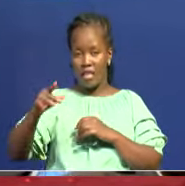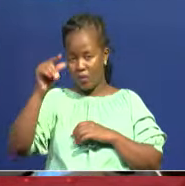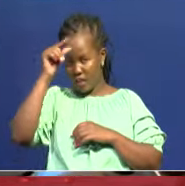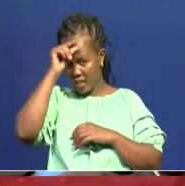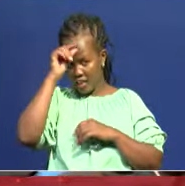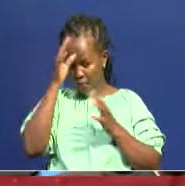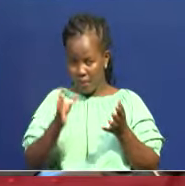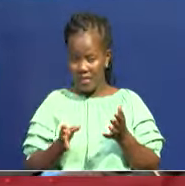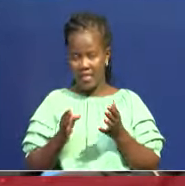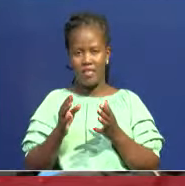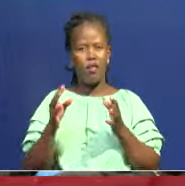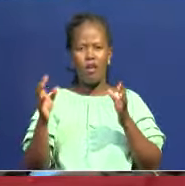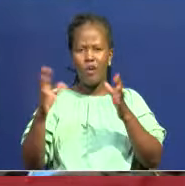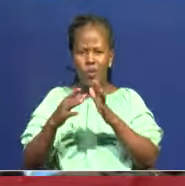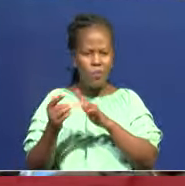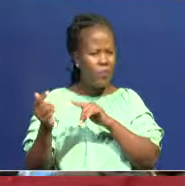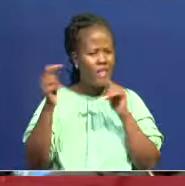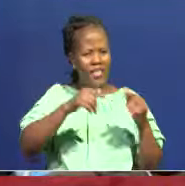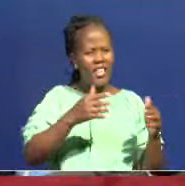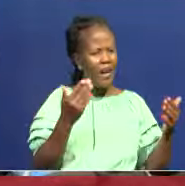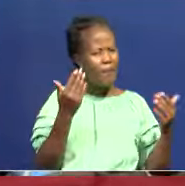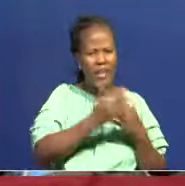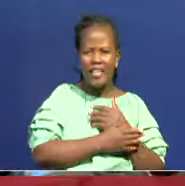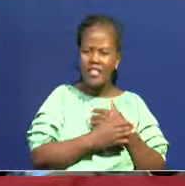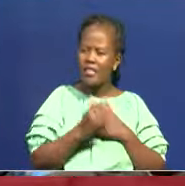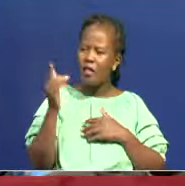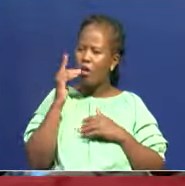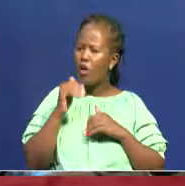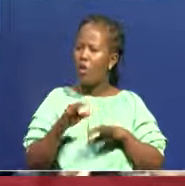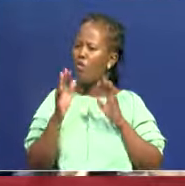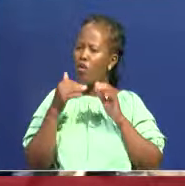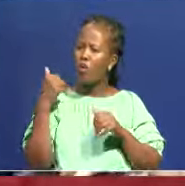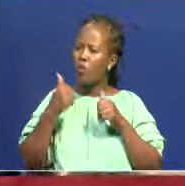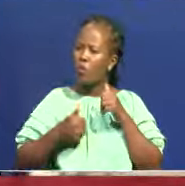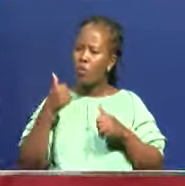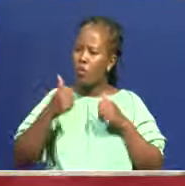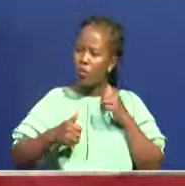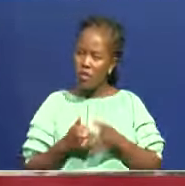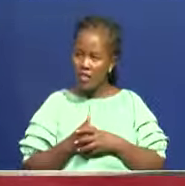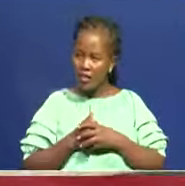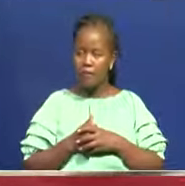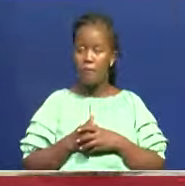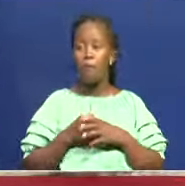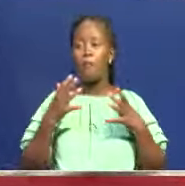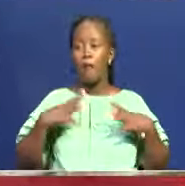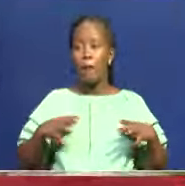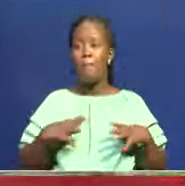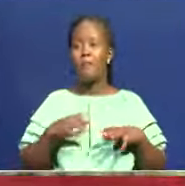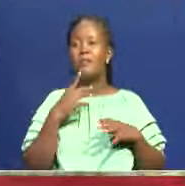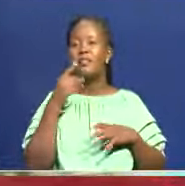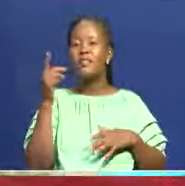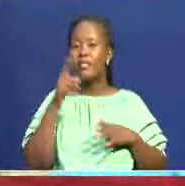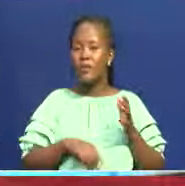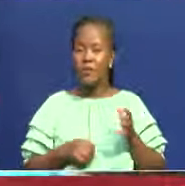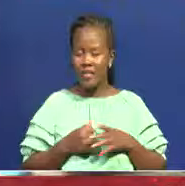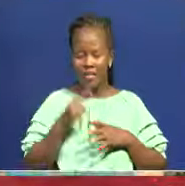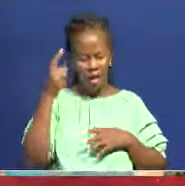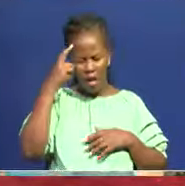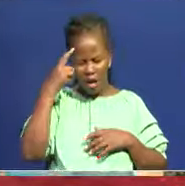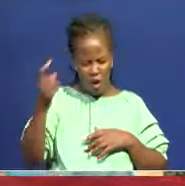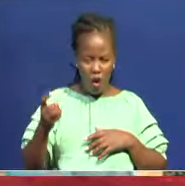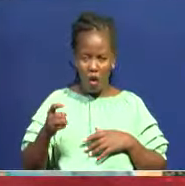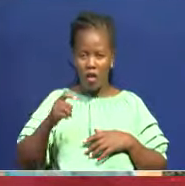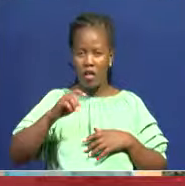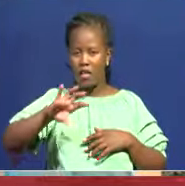wako wanakuja usiku. Ni sheria gani inasema watu wakuja usiku kutubomolea? The affected residents claim rogue city county officers